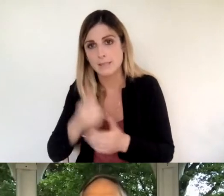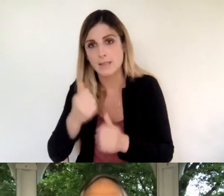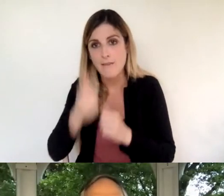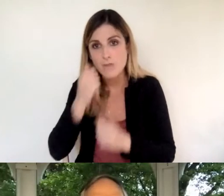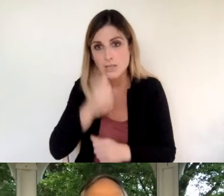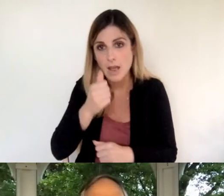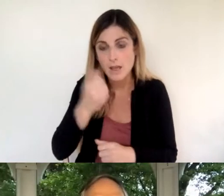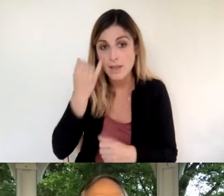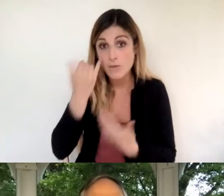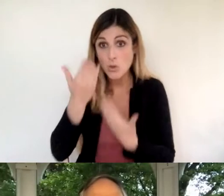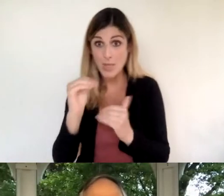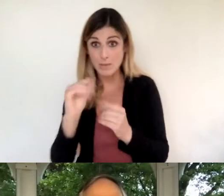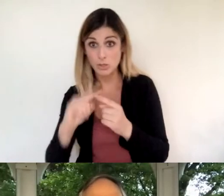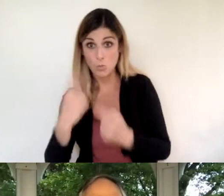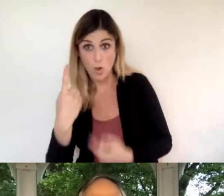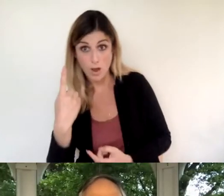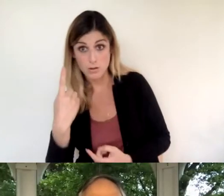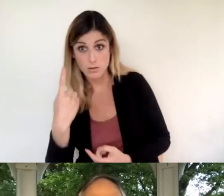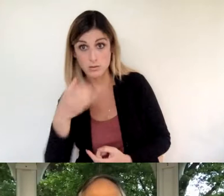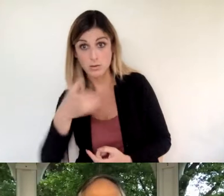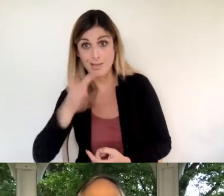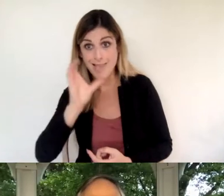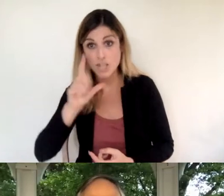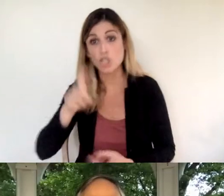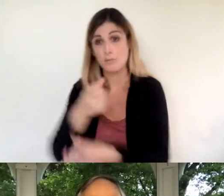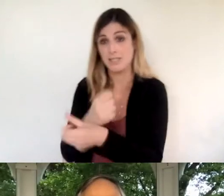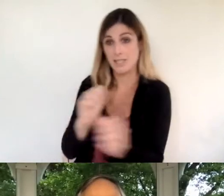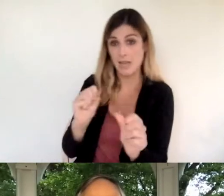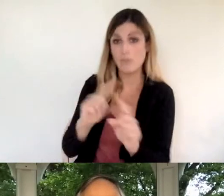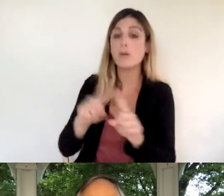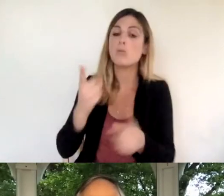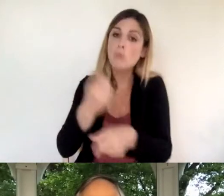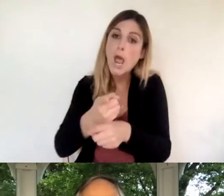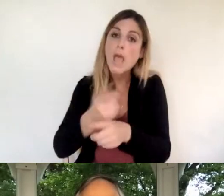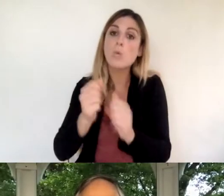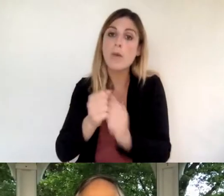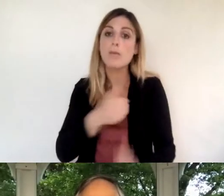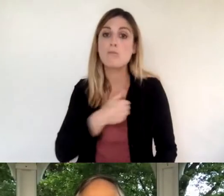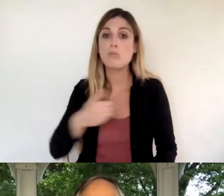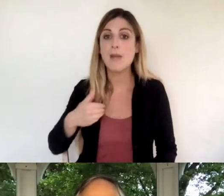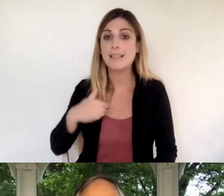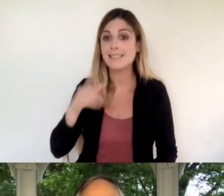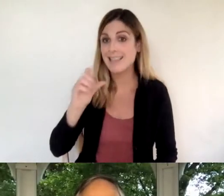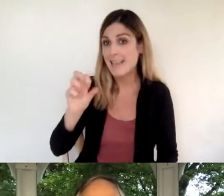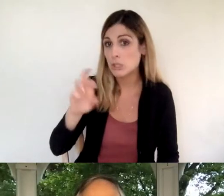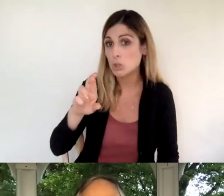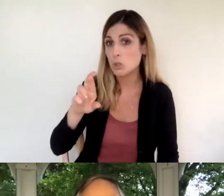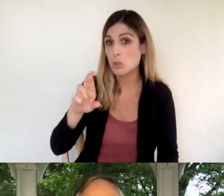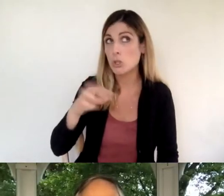one should be pretty safe. But with breast cancer, I agree